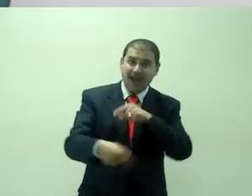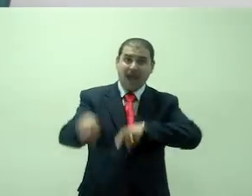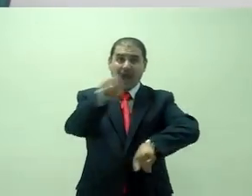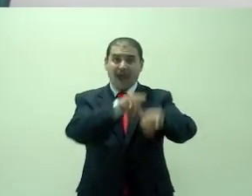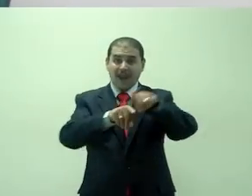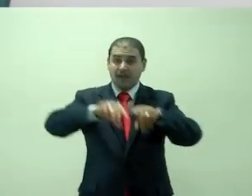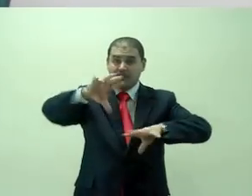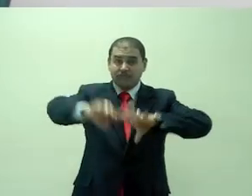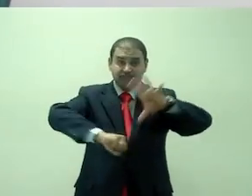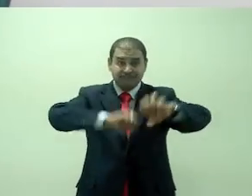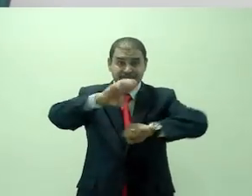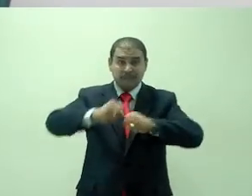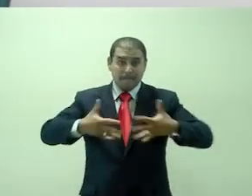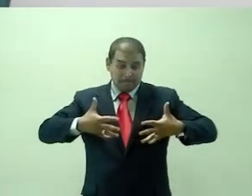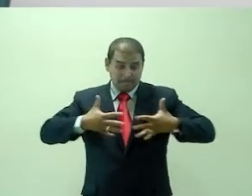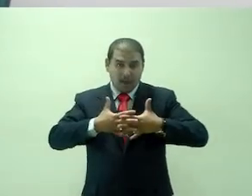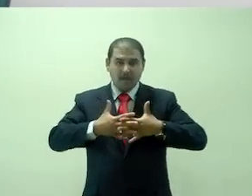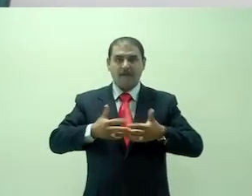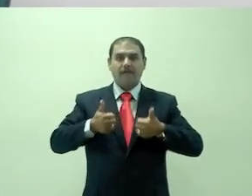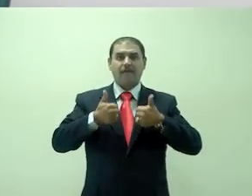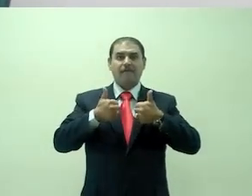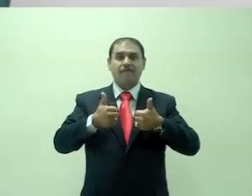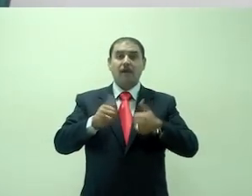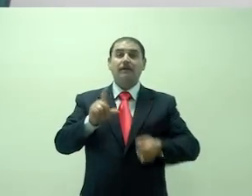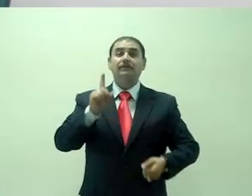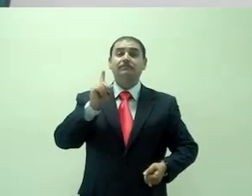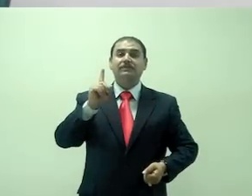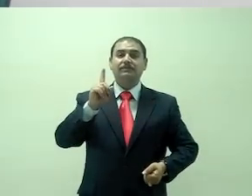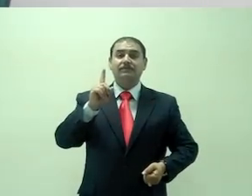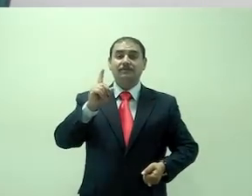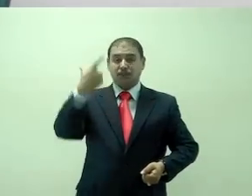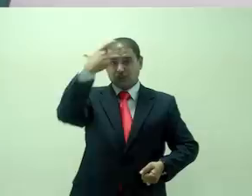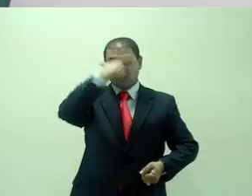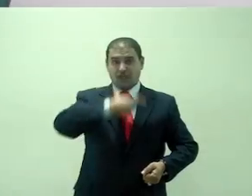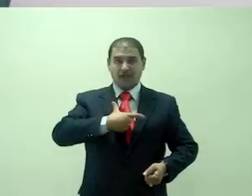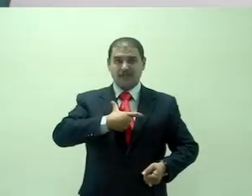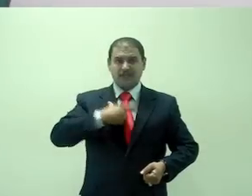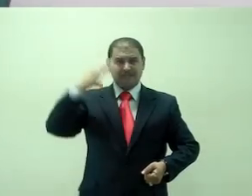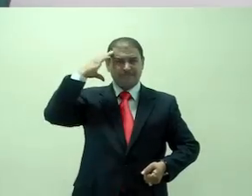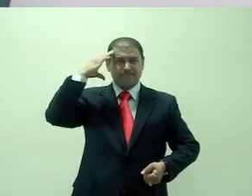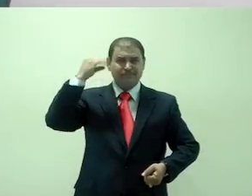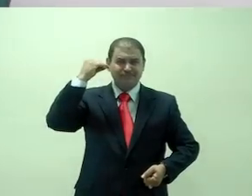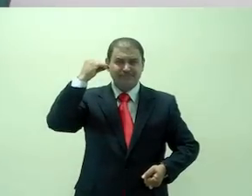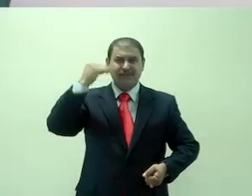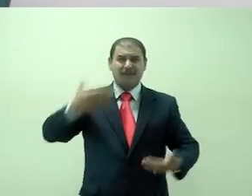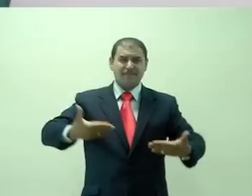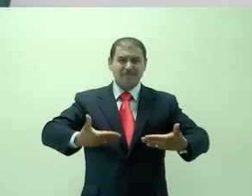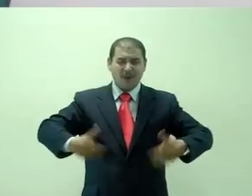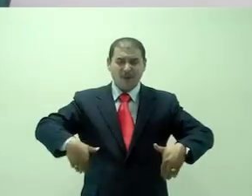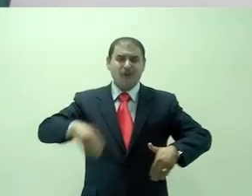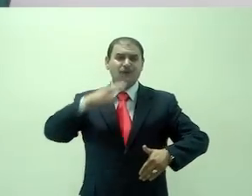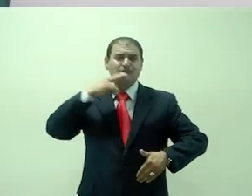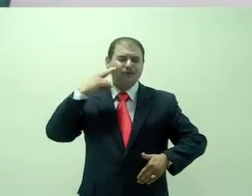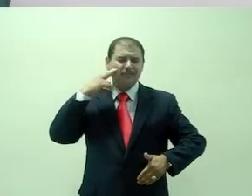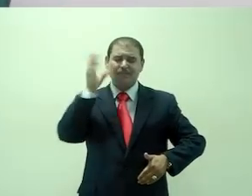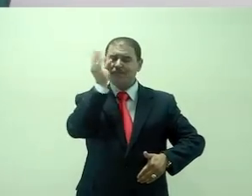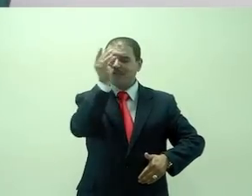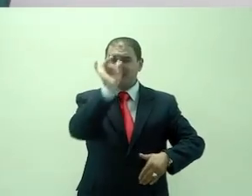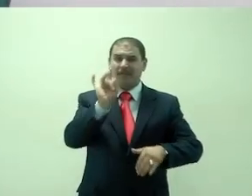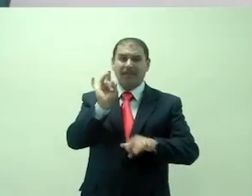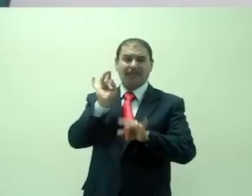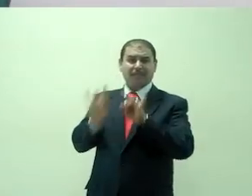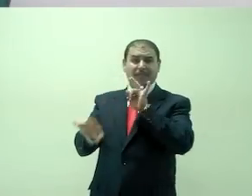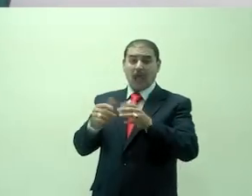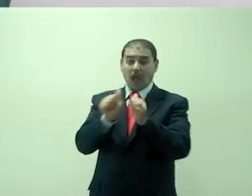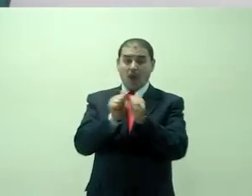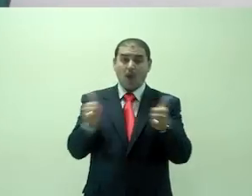and inclusion in any society. Acceptance of the parents, the family,